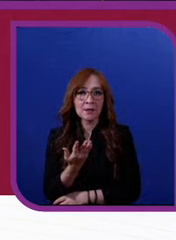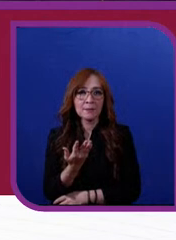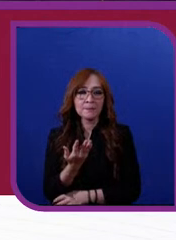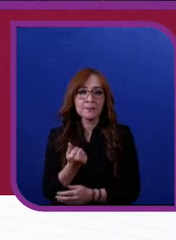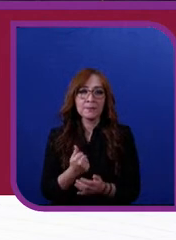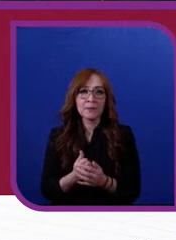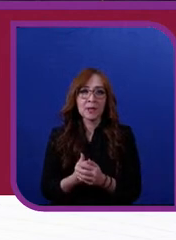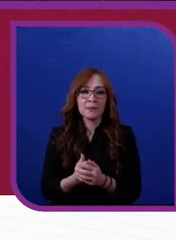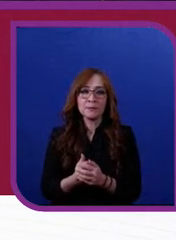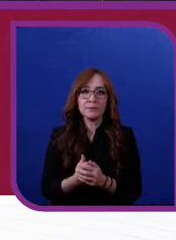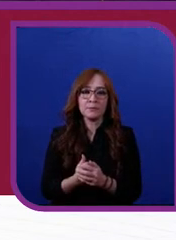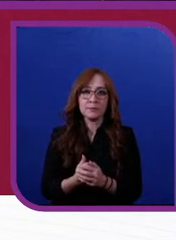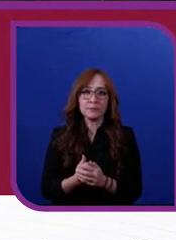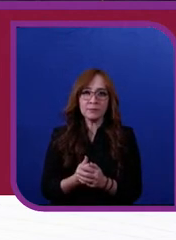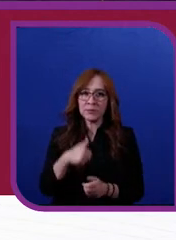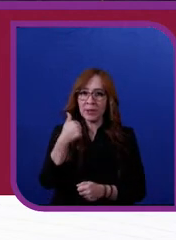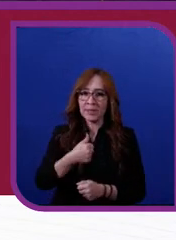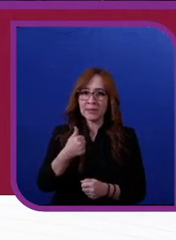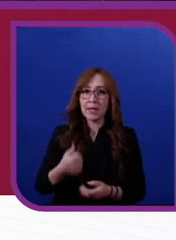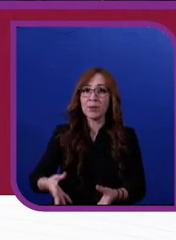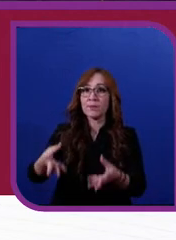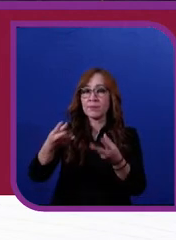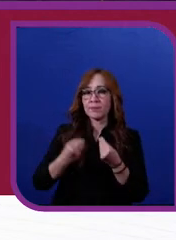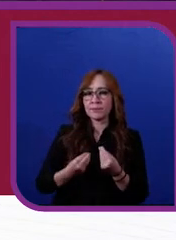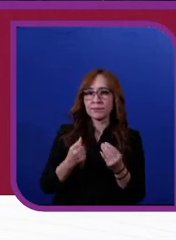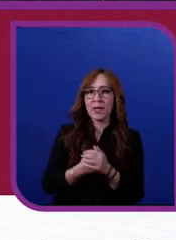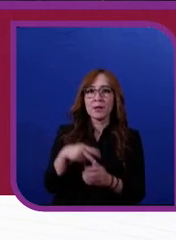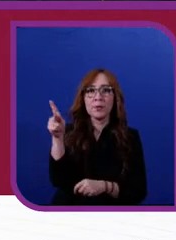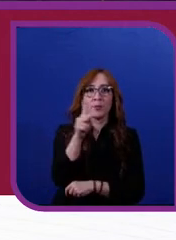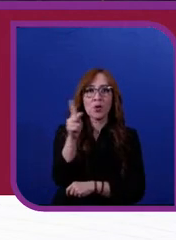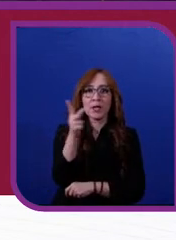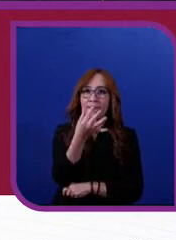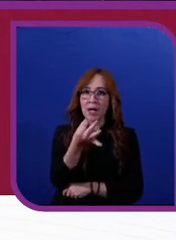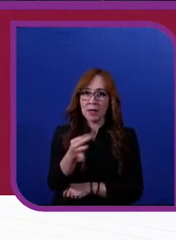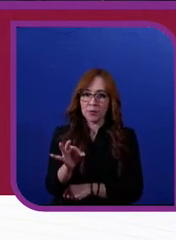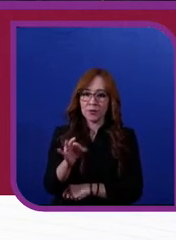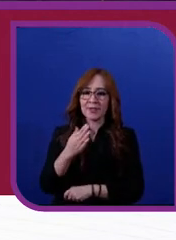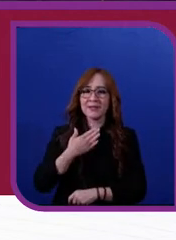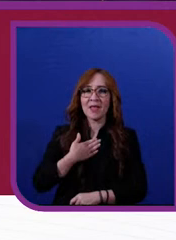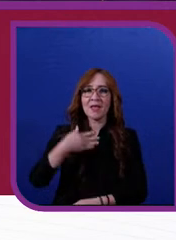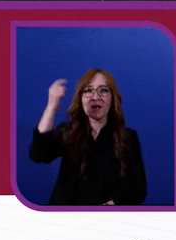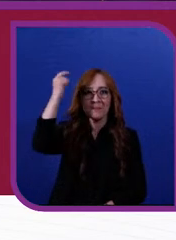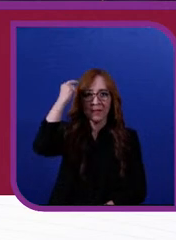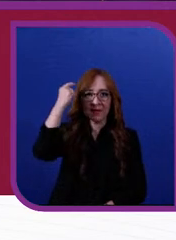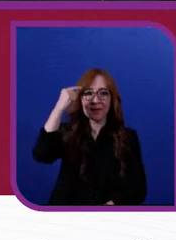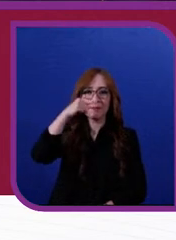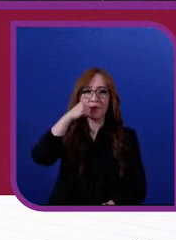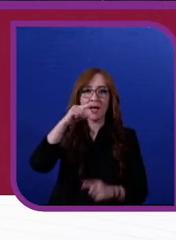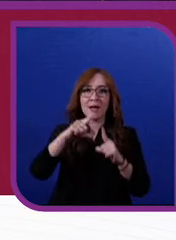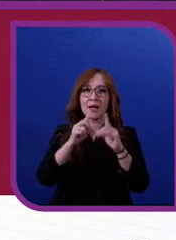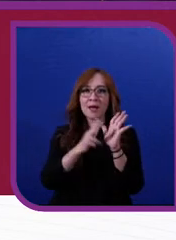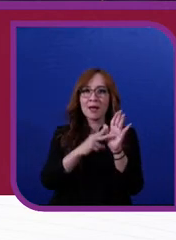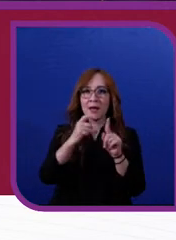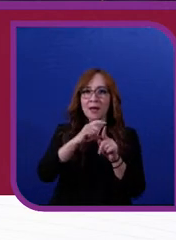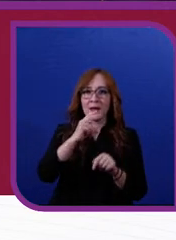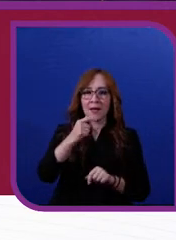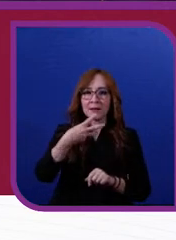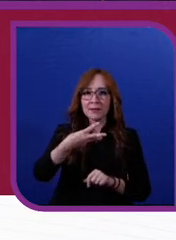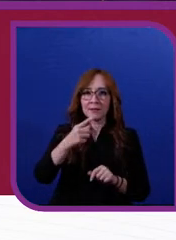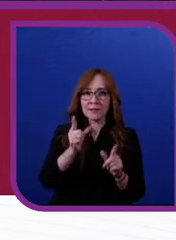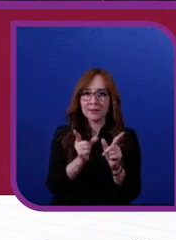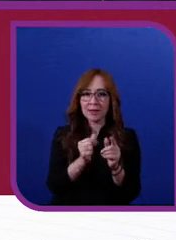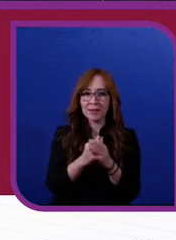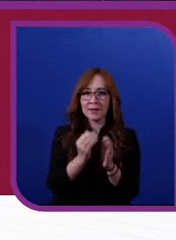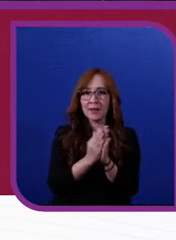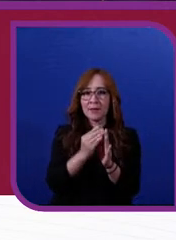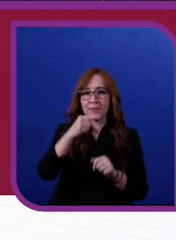iseng Pak Erwin Pak Andre weekend discuss together to get more and more a project detik